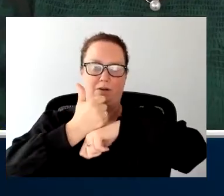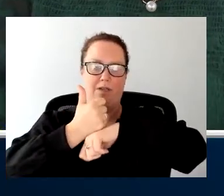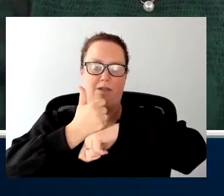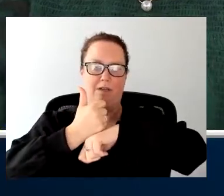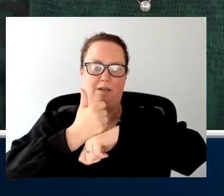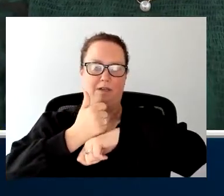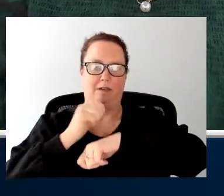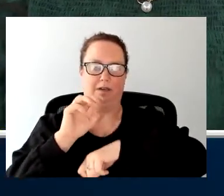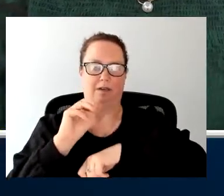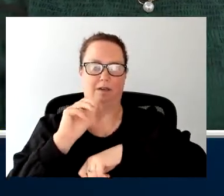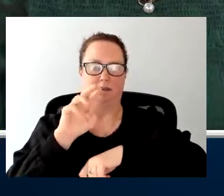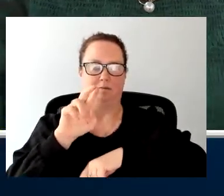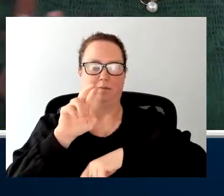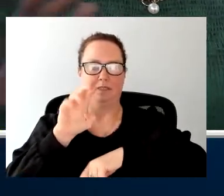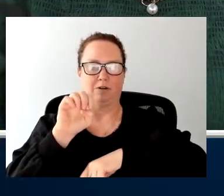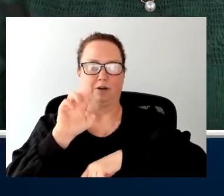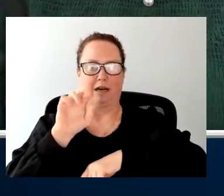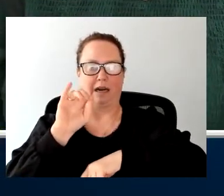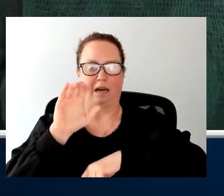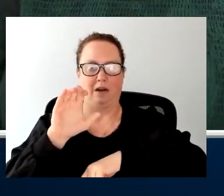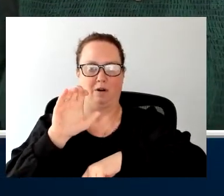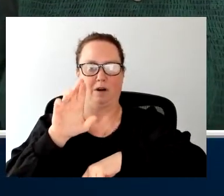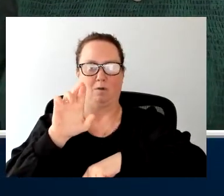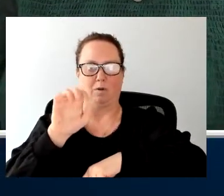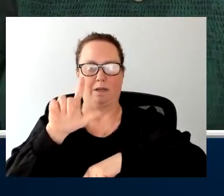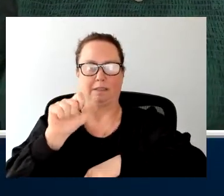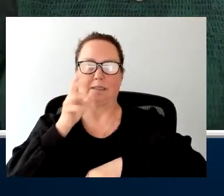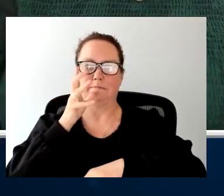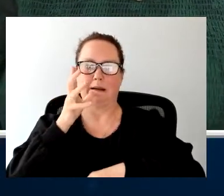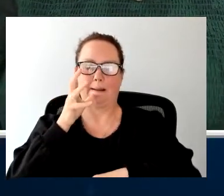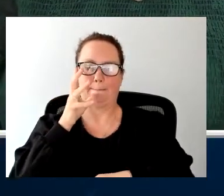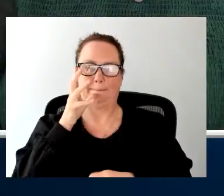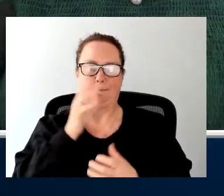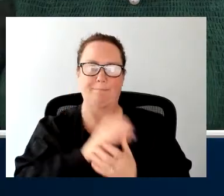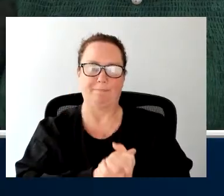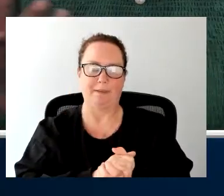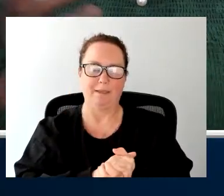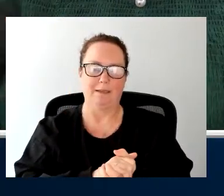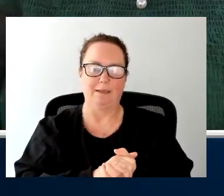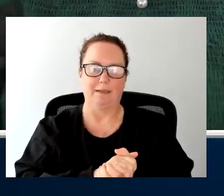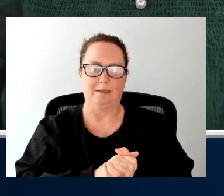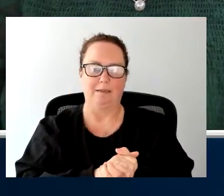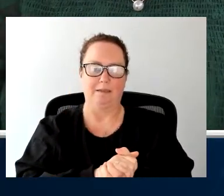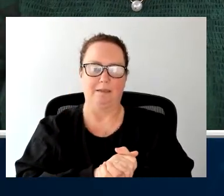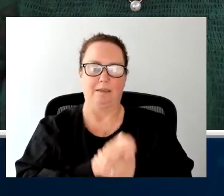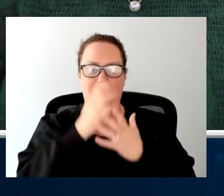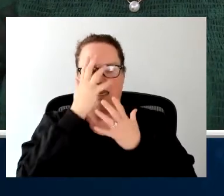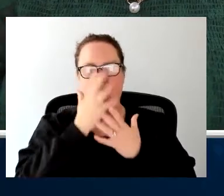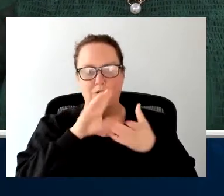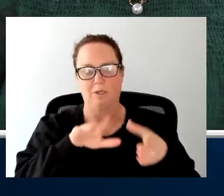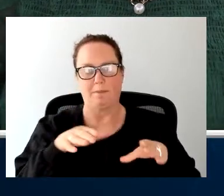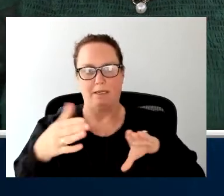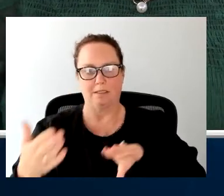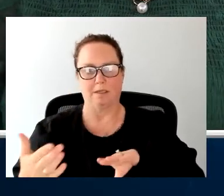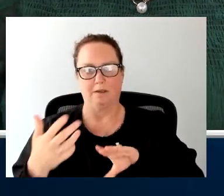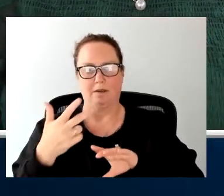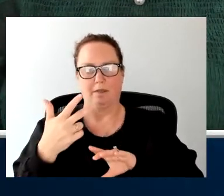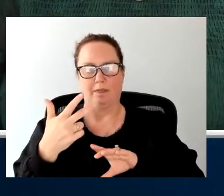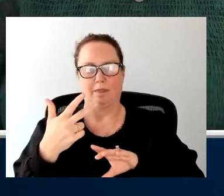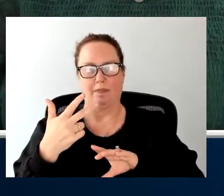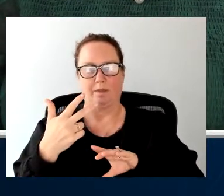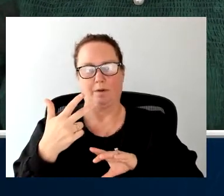Mr. Eric Uriel's mom, and he unfortunately passed away like 3.5 weeks